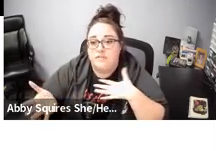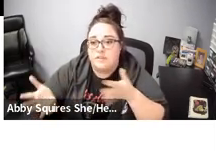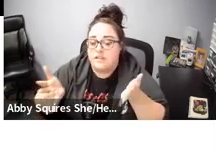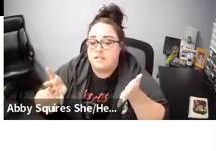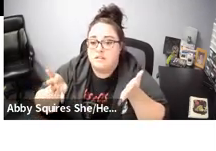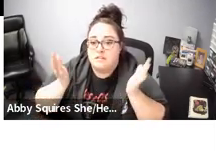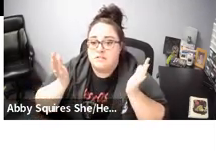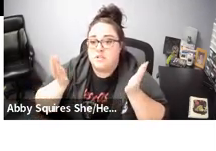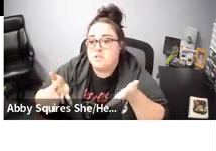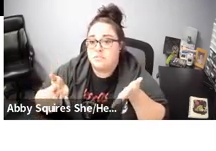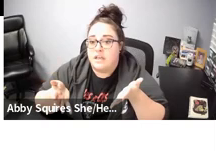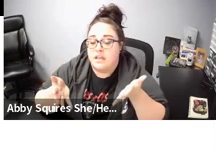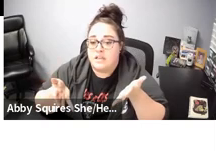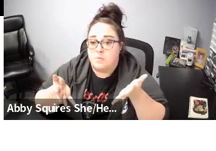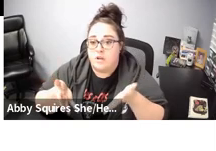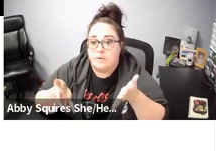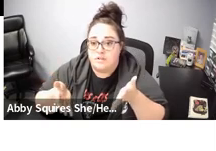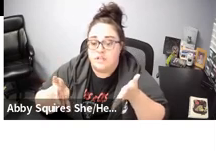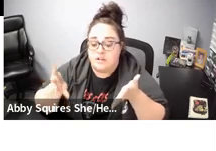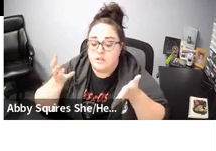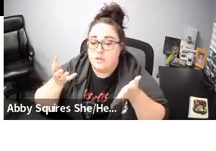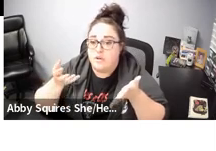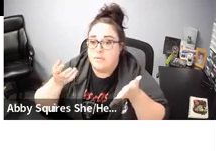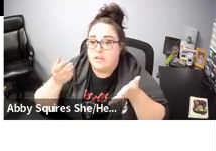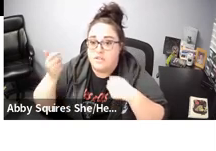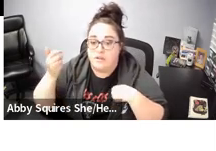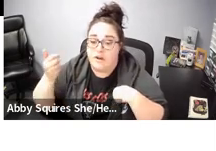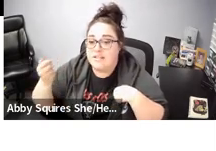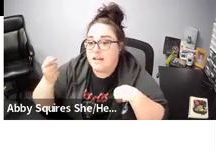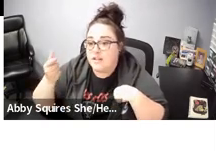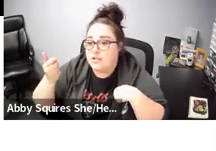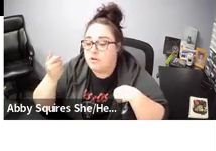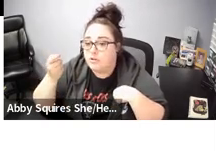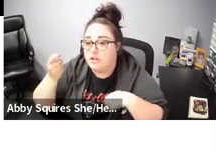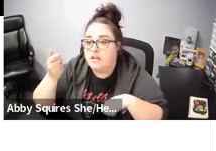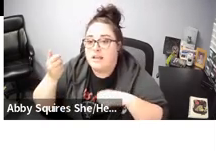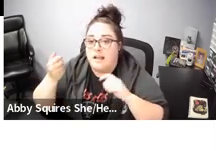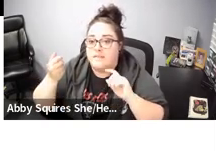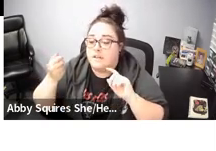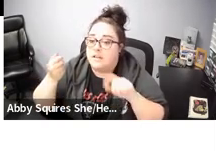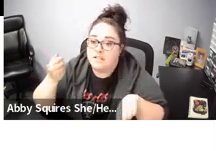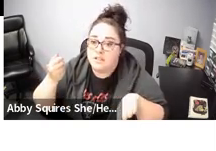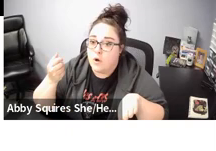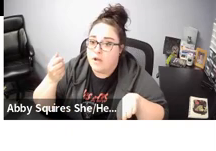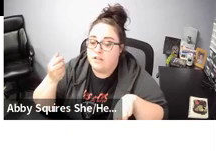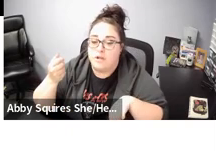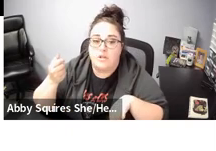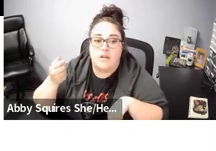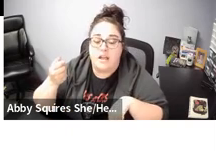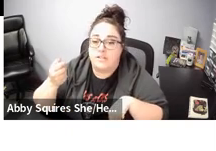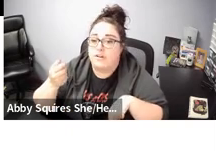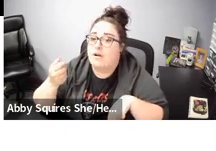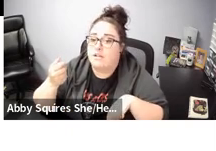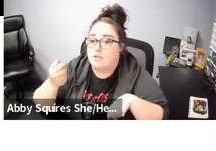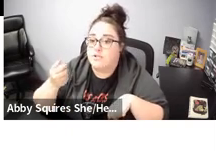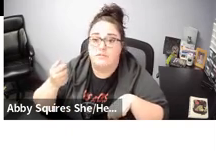helpful for even like just playing as one person. So you could be using the right side of the controller, and then the connected co-pilot one you could